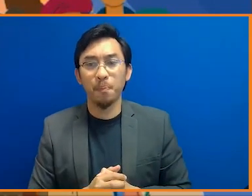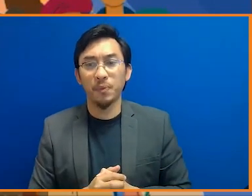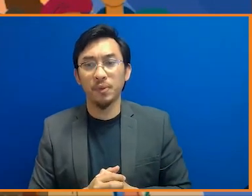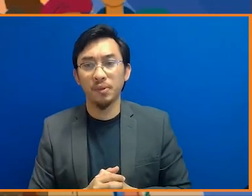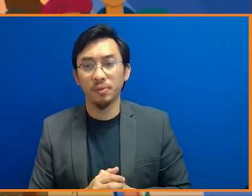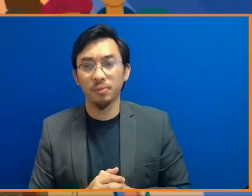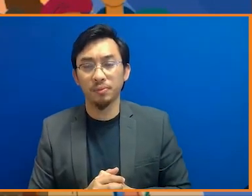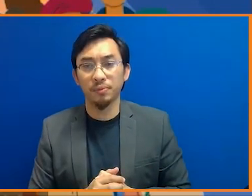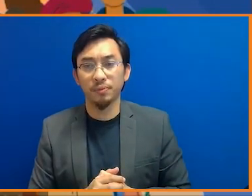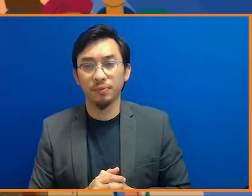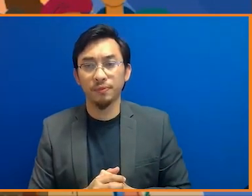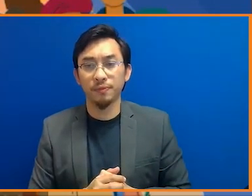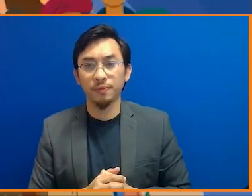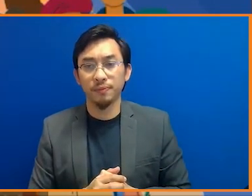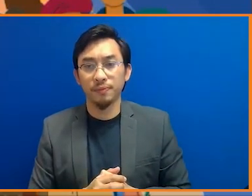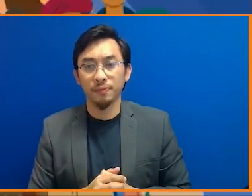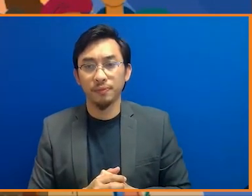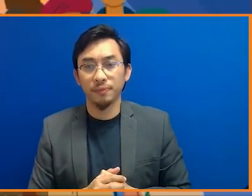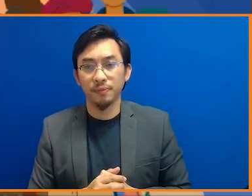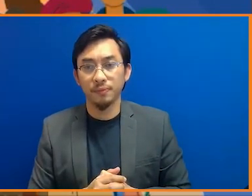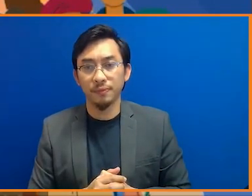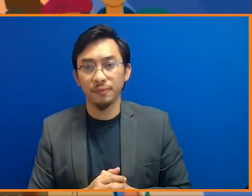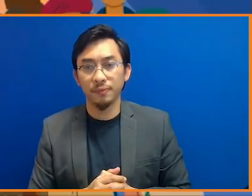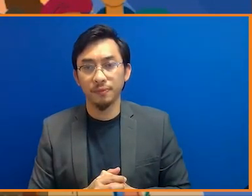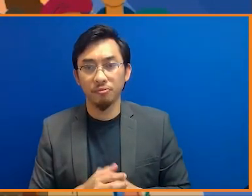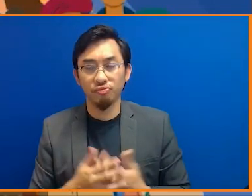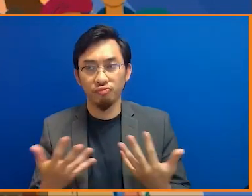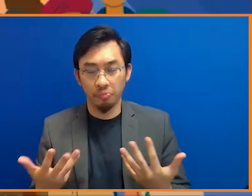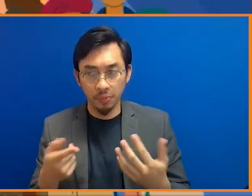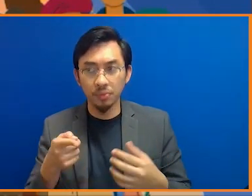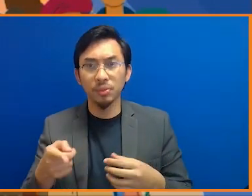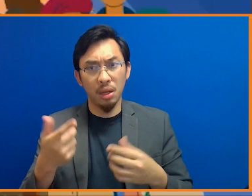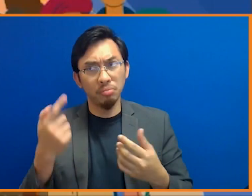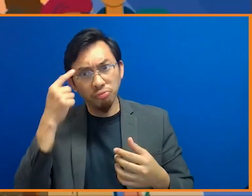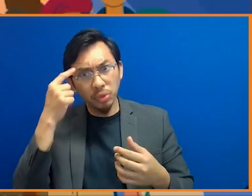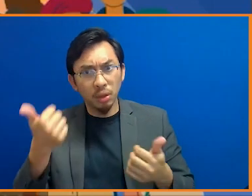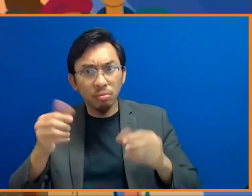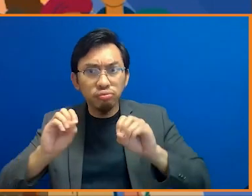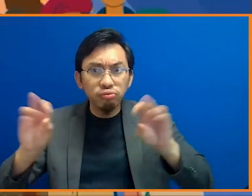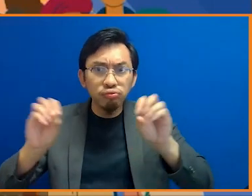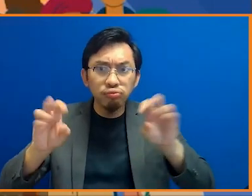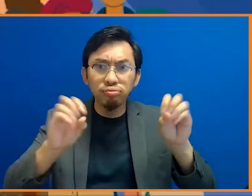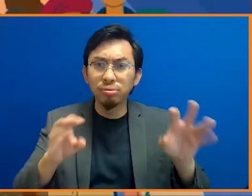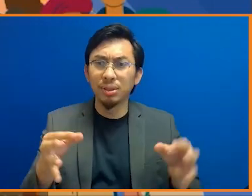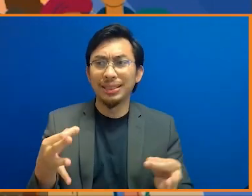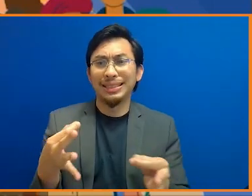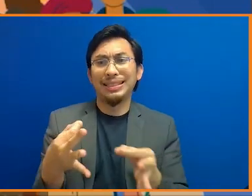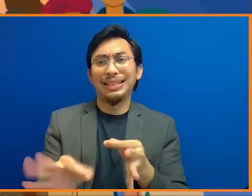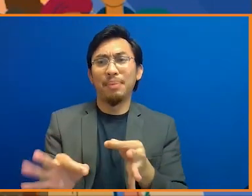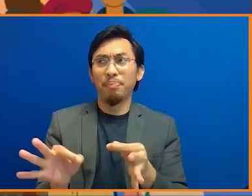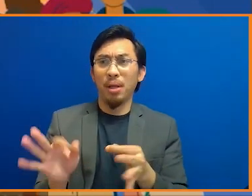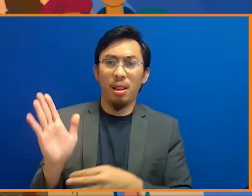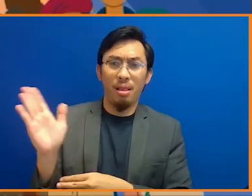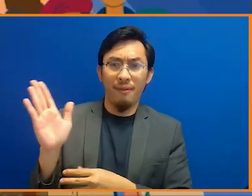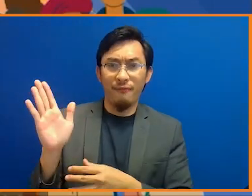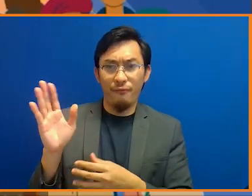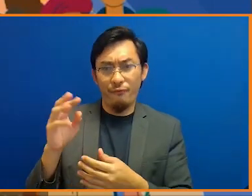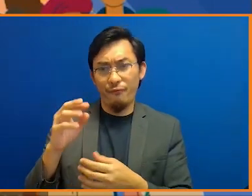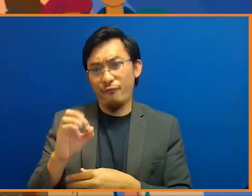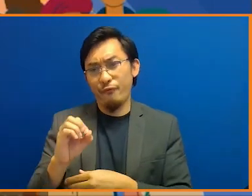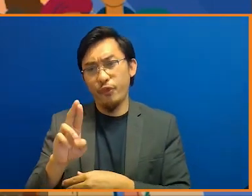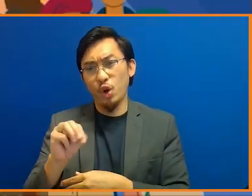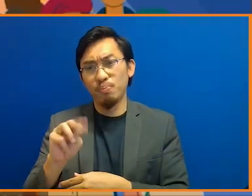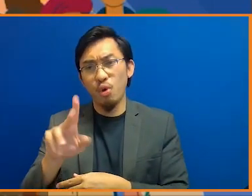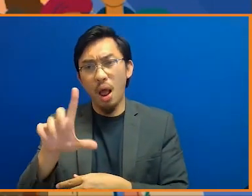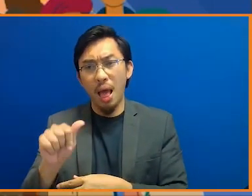make sense to to use that a kind of tools to do the campaigns. But if you use that simple formula, it's easy